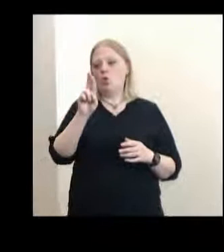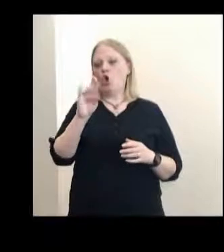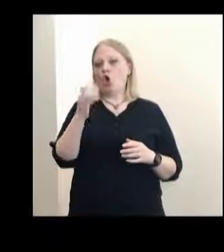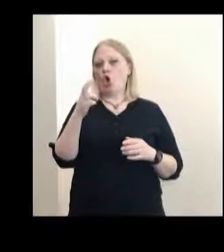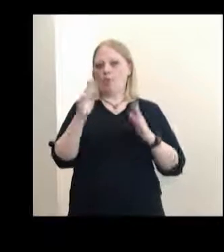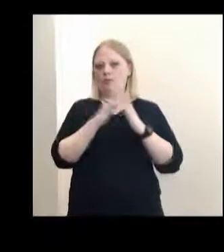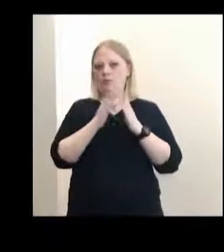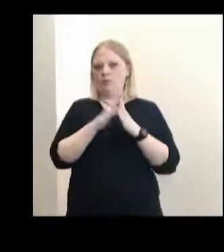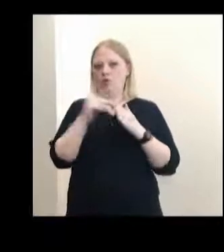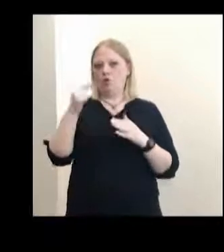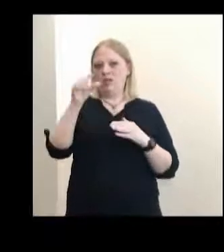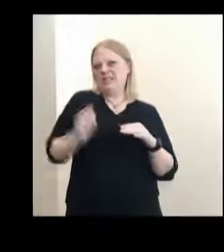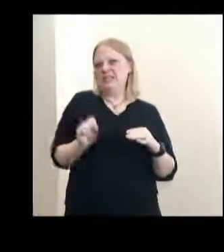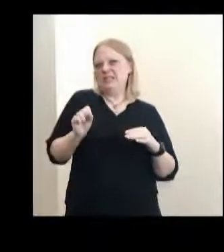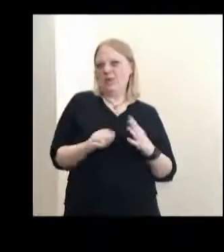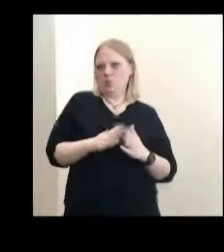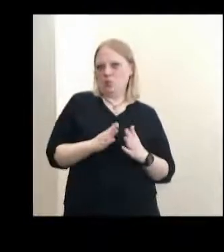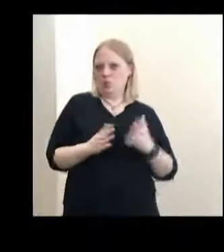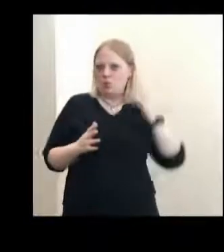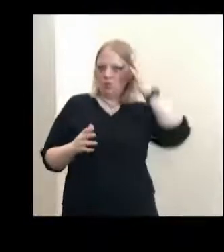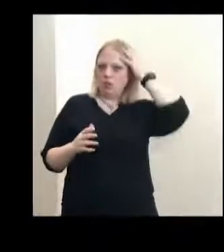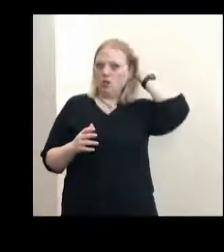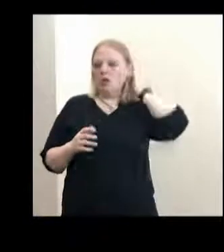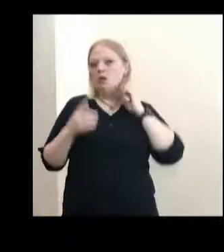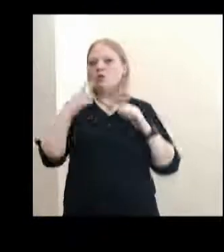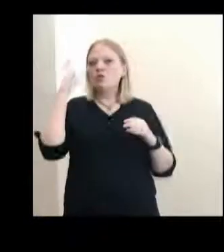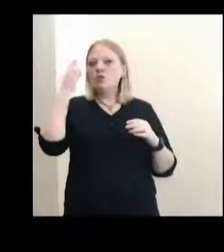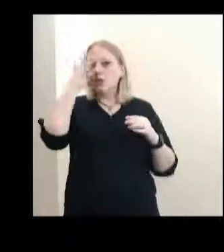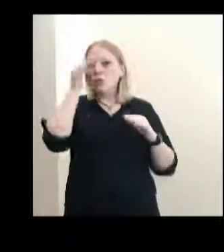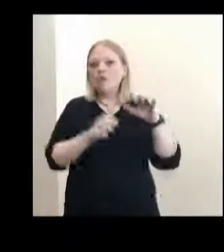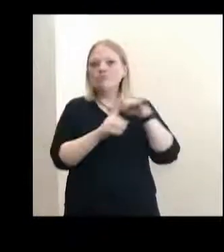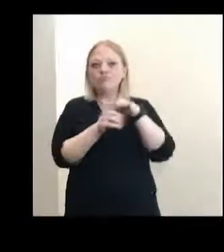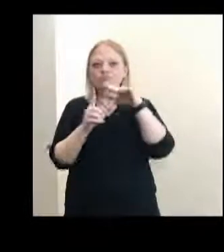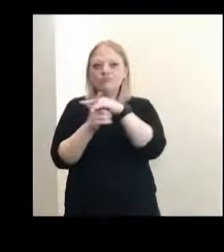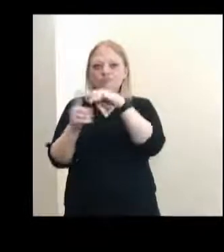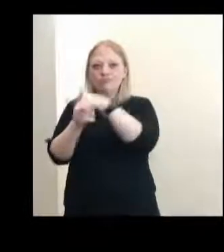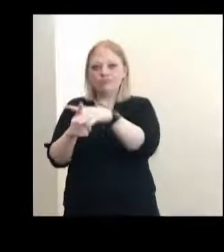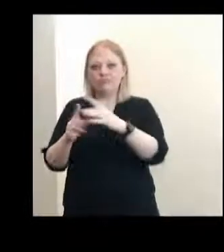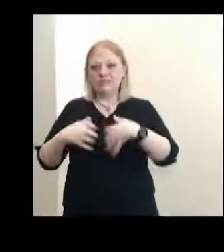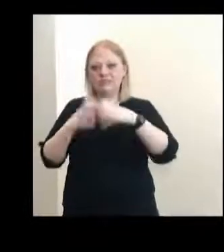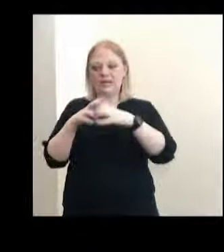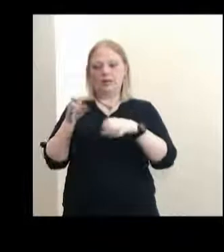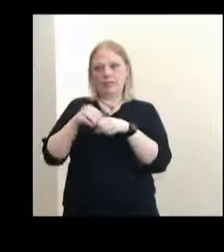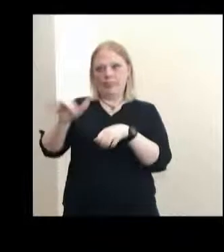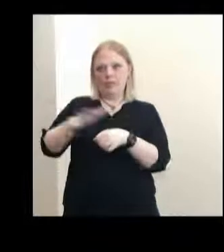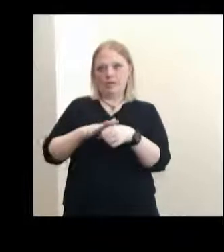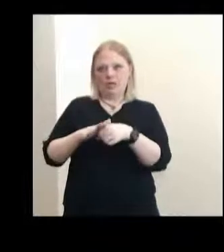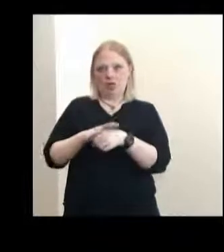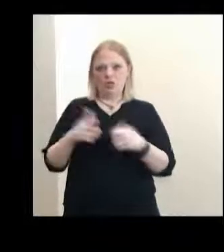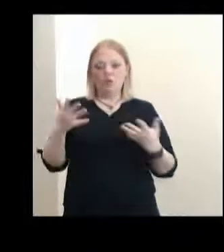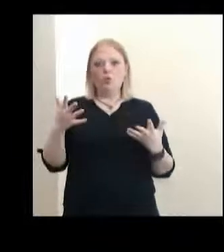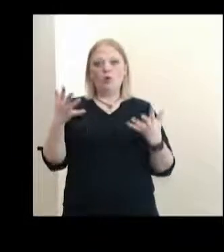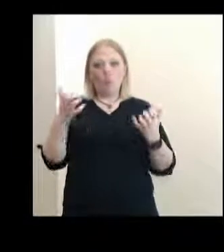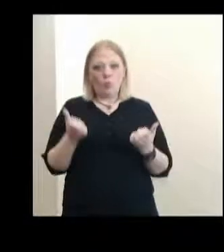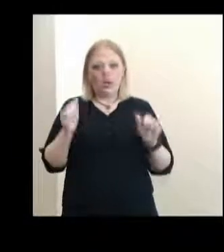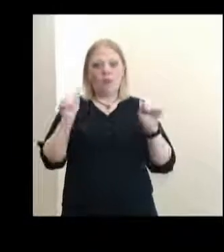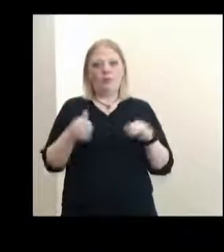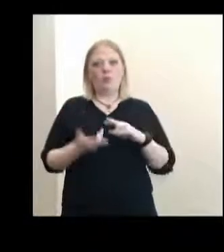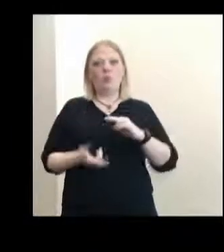green, suburban. And there's a reason why pop-up clinics are going into some of these areas. We want to be able to